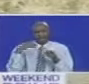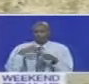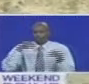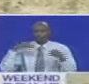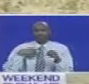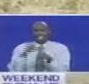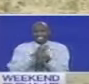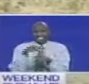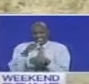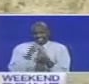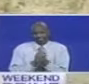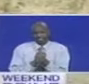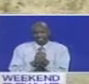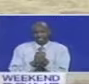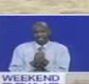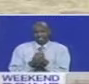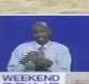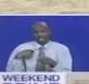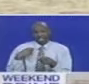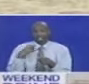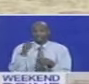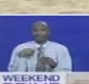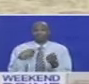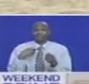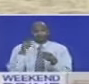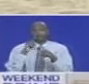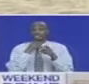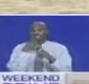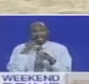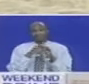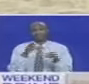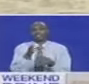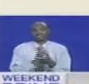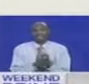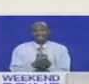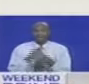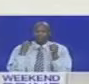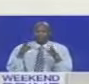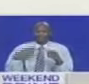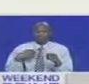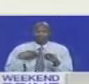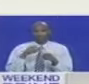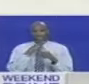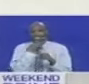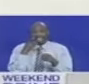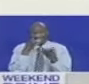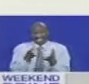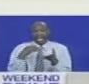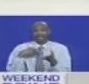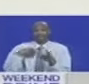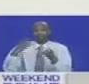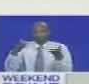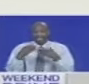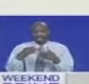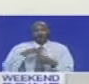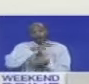are making a killer as they sell foodstuff to those who come to dry their maize here. Wenye wanaanika mahindi na wenye kuleta matajiri